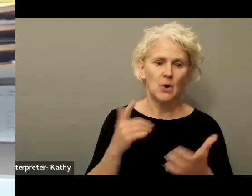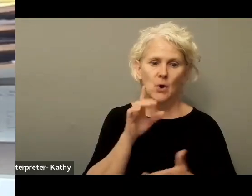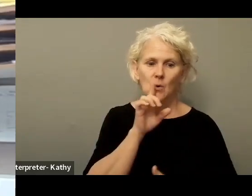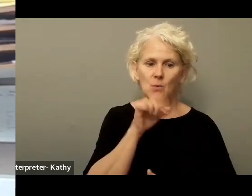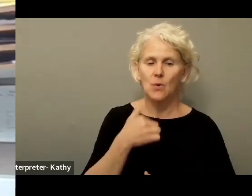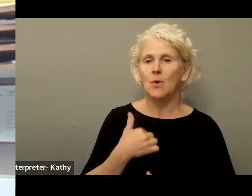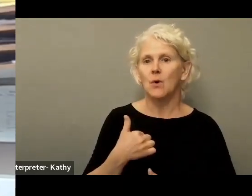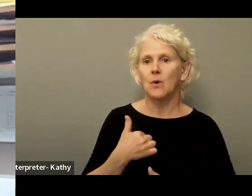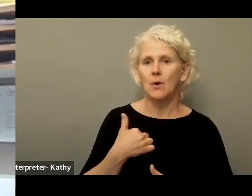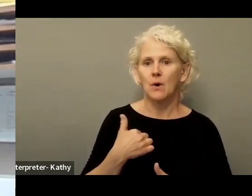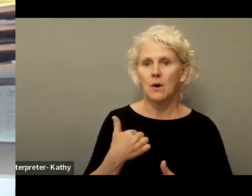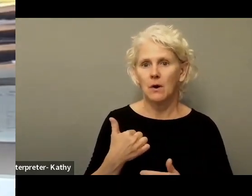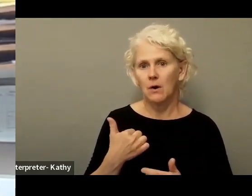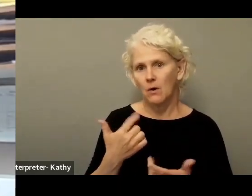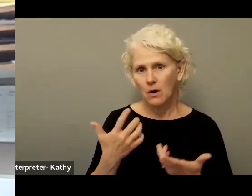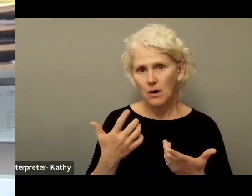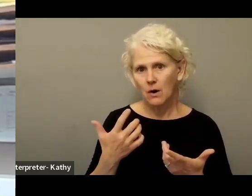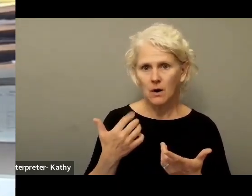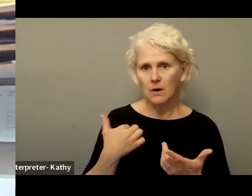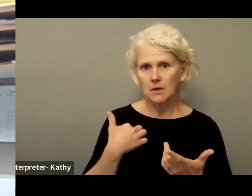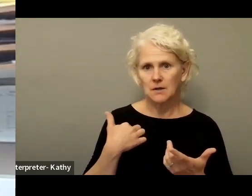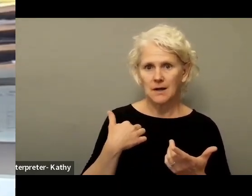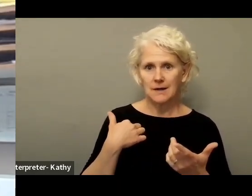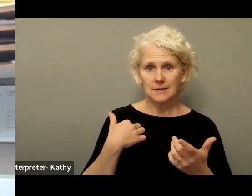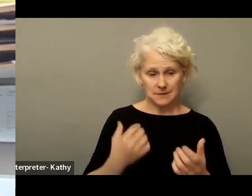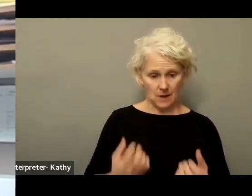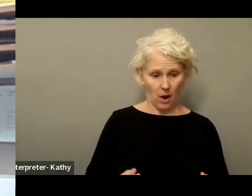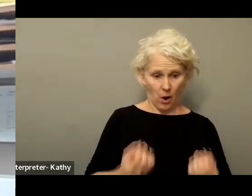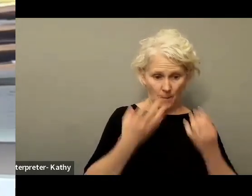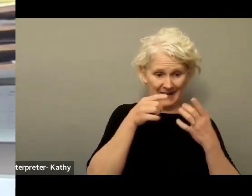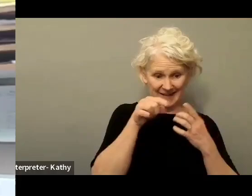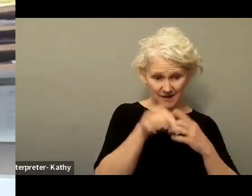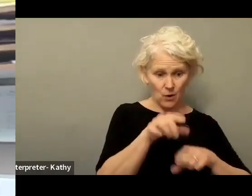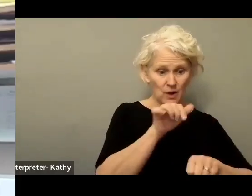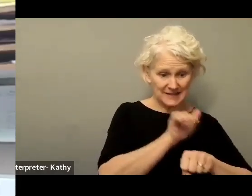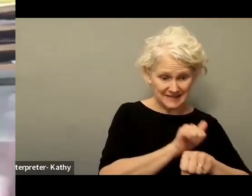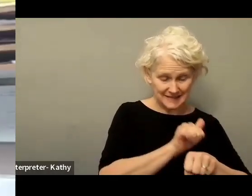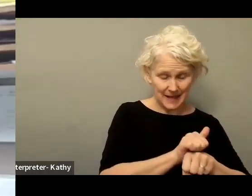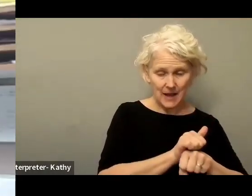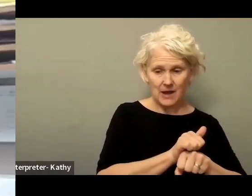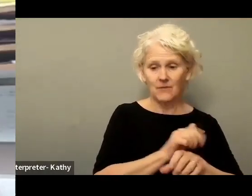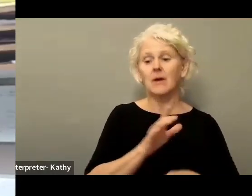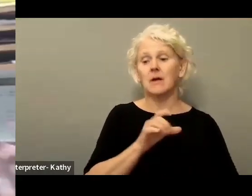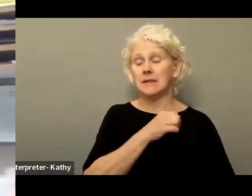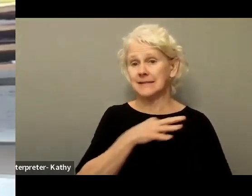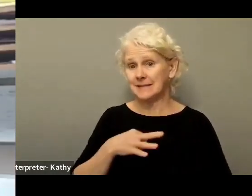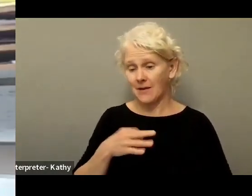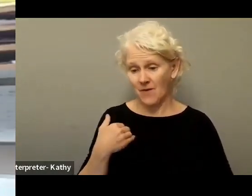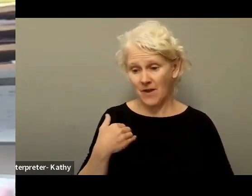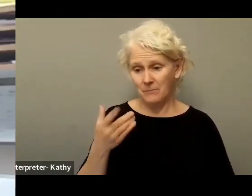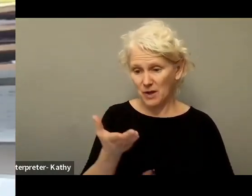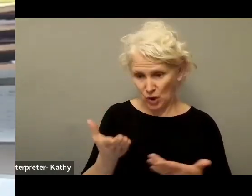is that it was our quantity of staff and the staff that we have that's been here for a long time